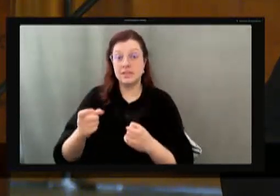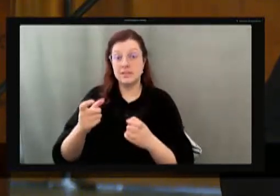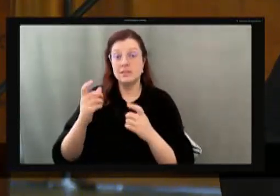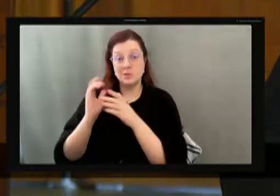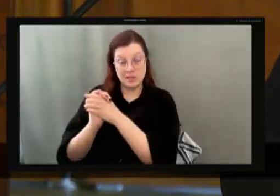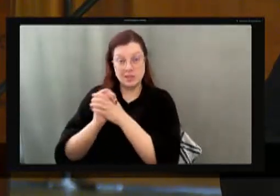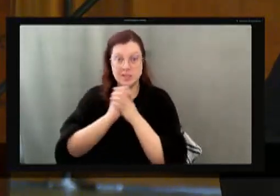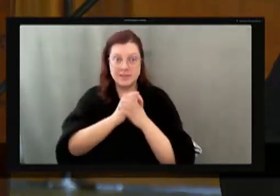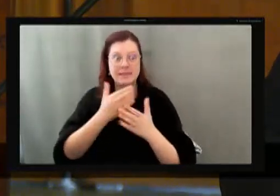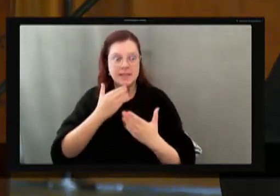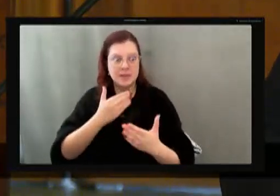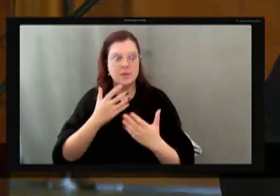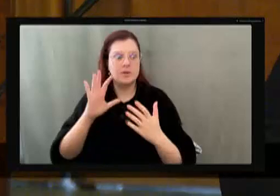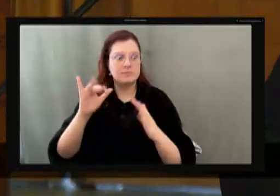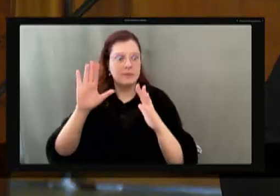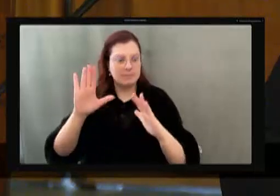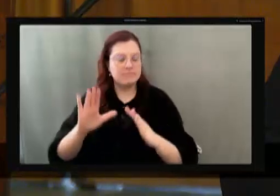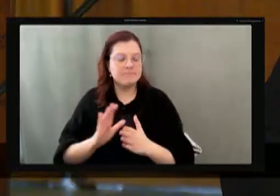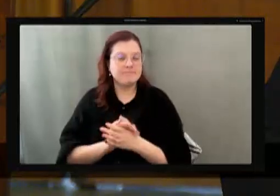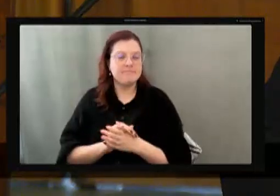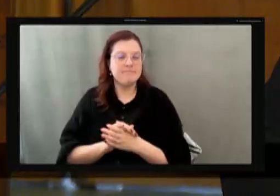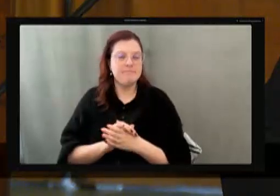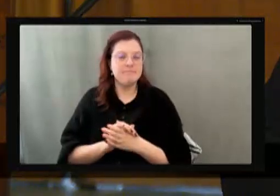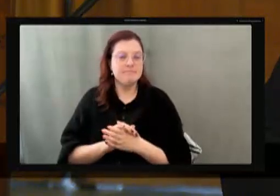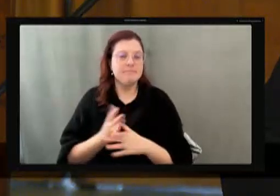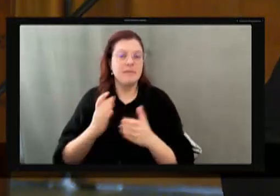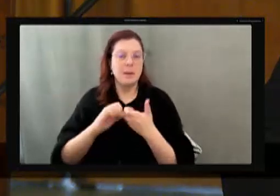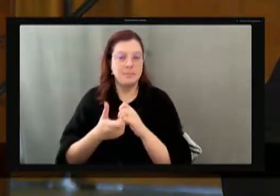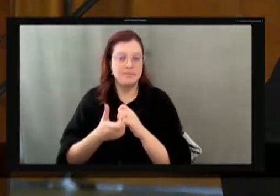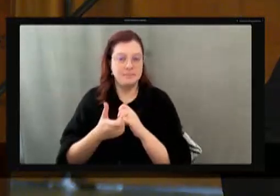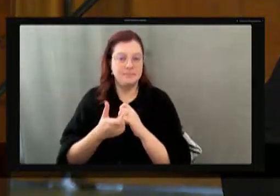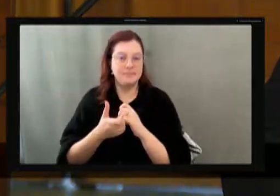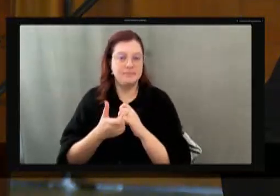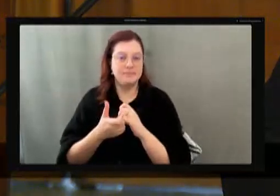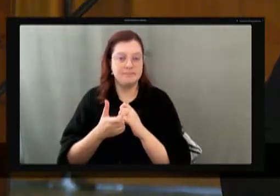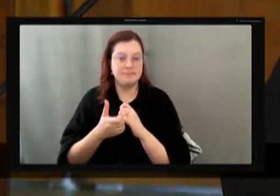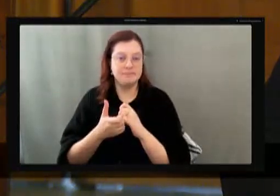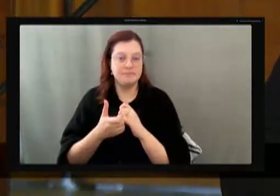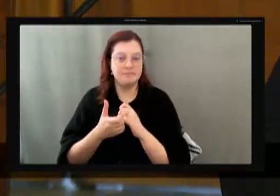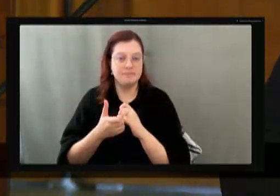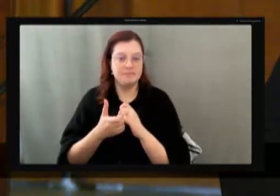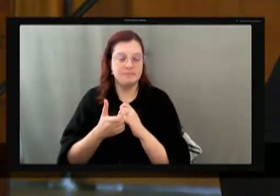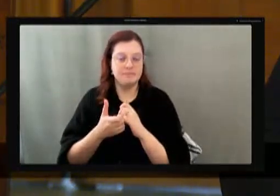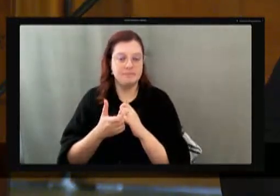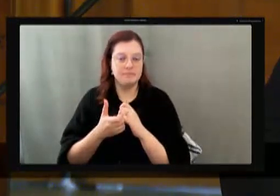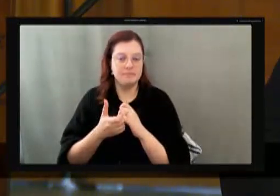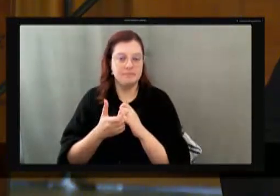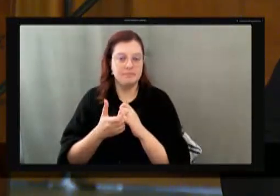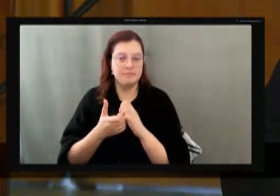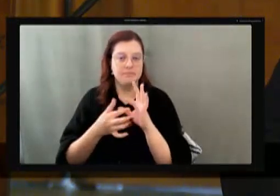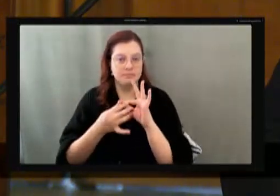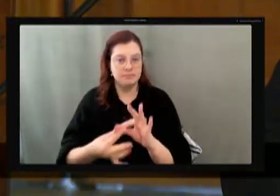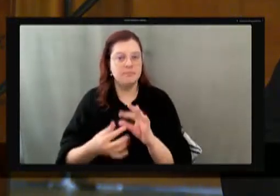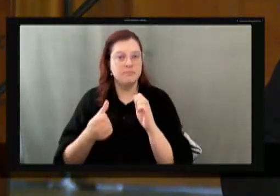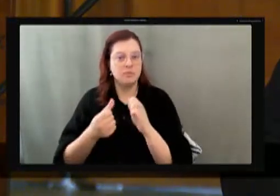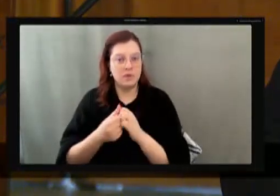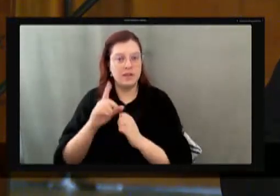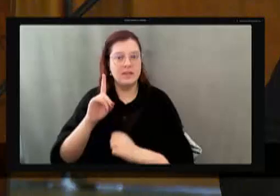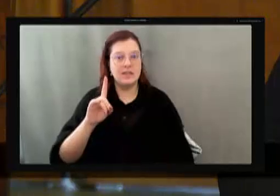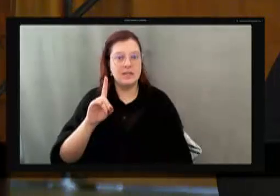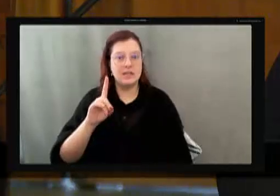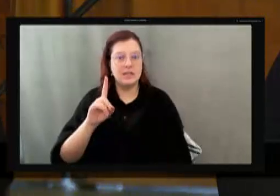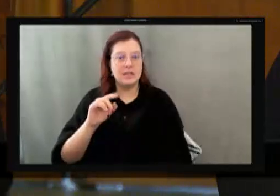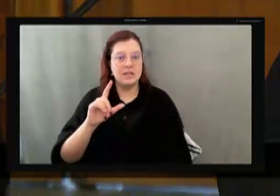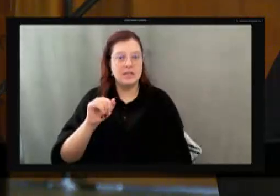you. How does that work with what is going on with the data and the prioritizations, and how will this